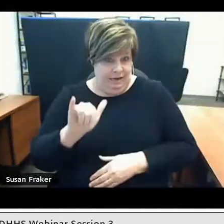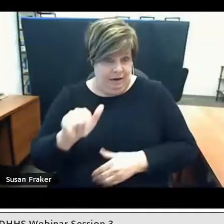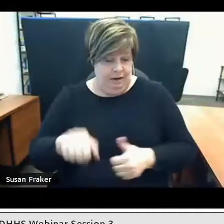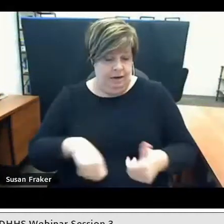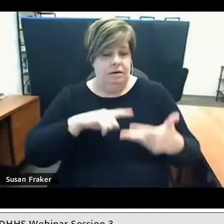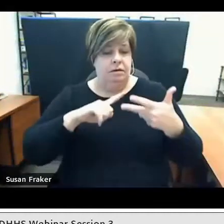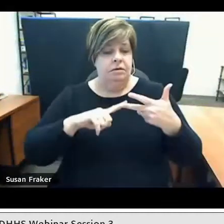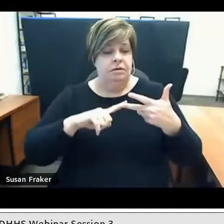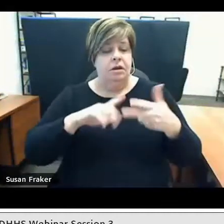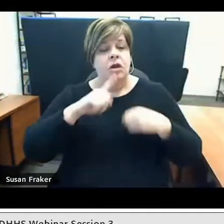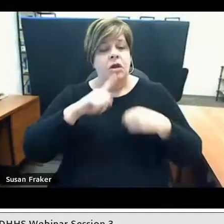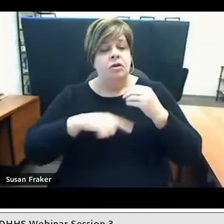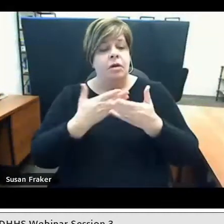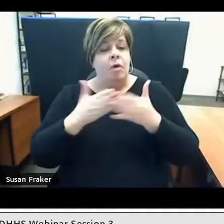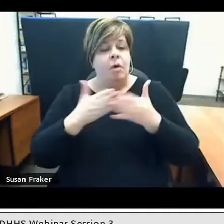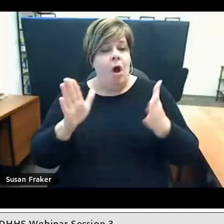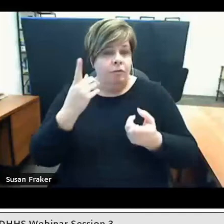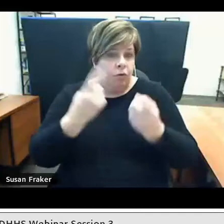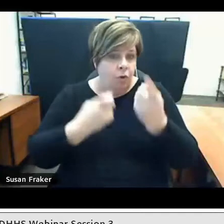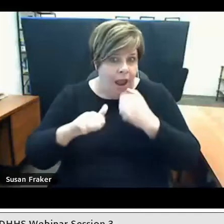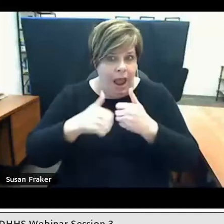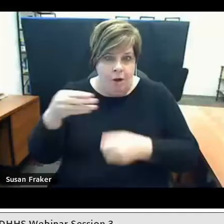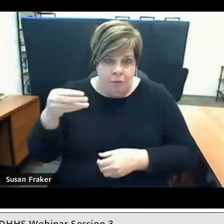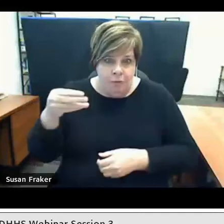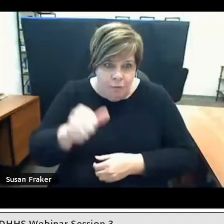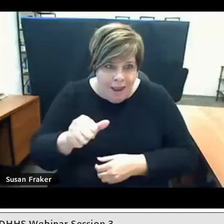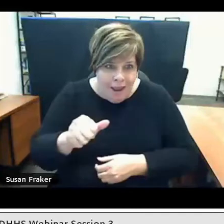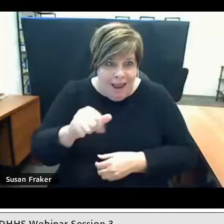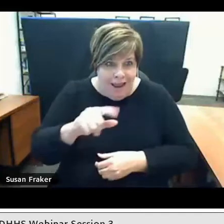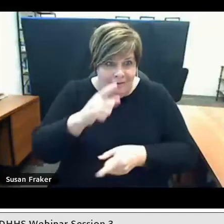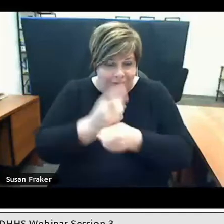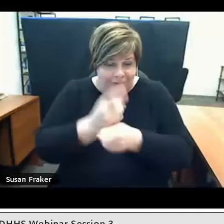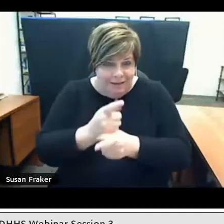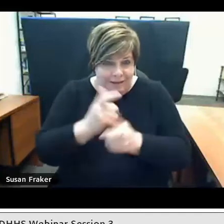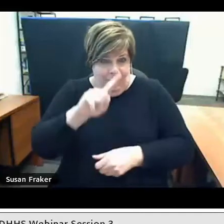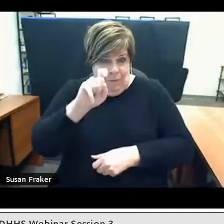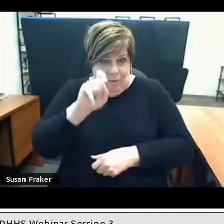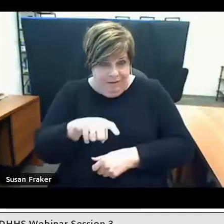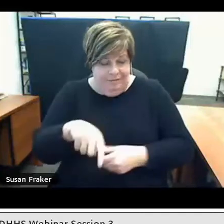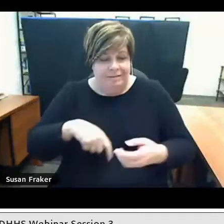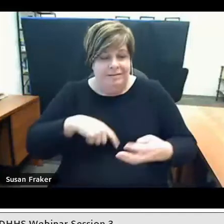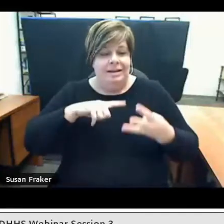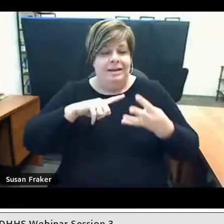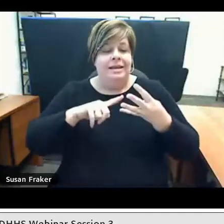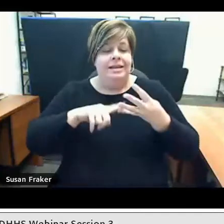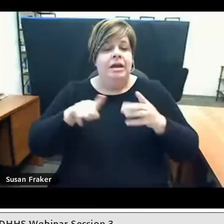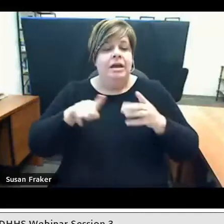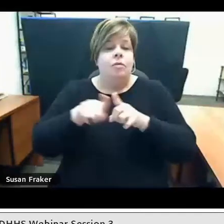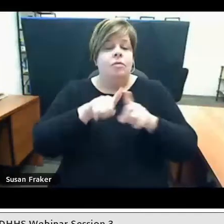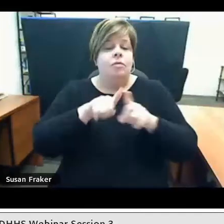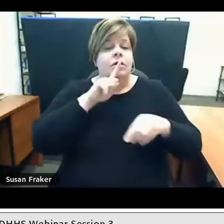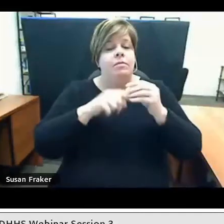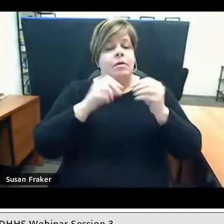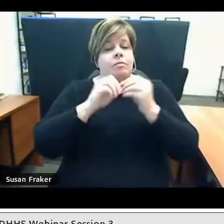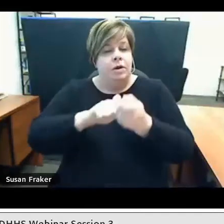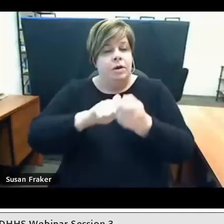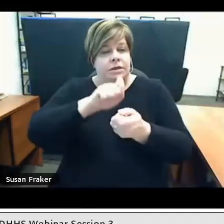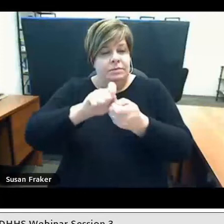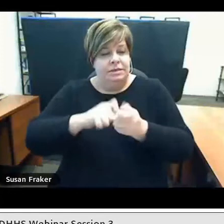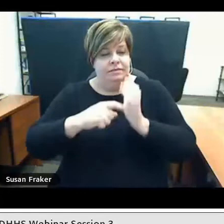We'll talk about everyone's question, how do you pay for interpreters? And then we will also talk about more specific examples